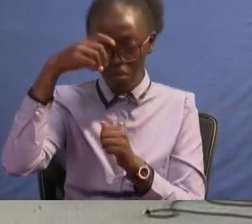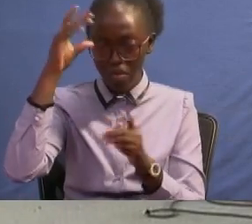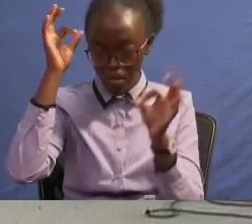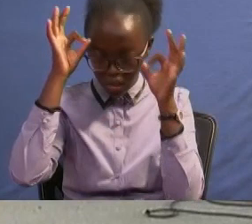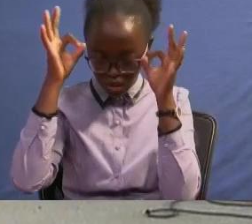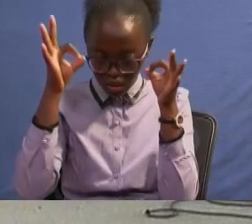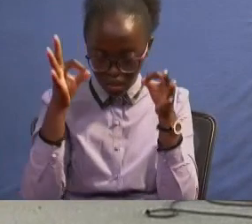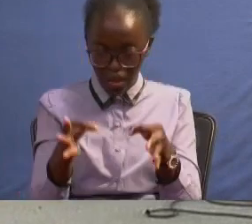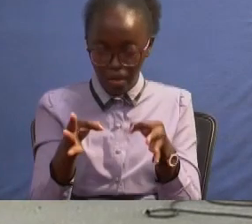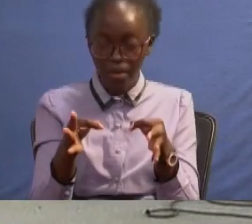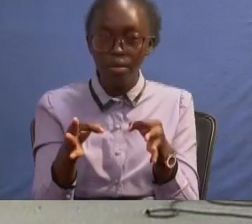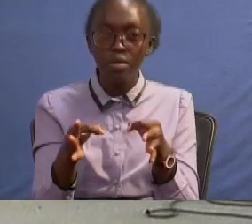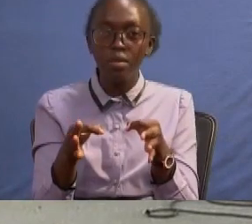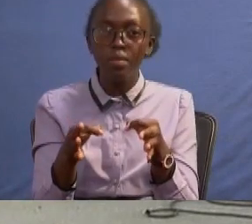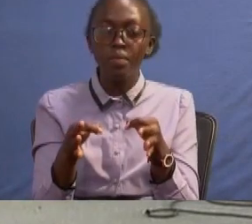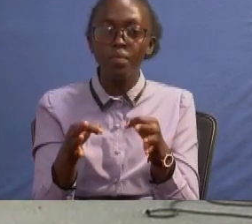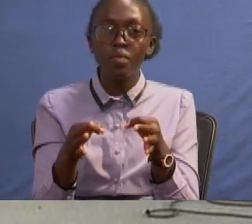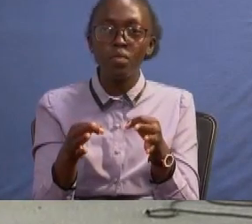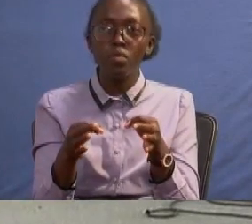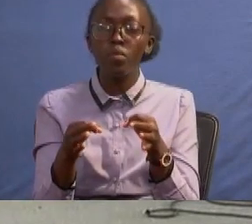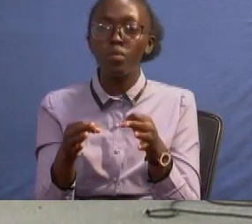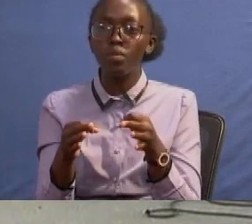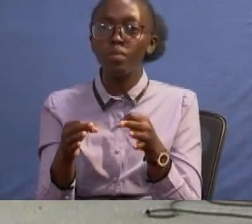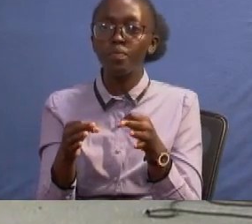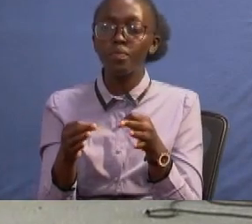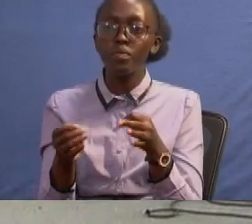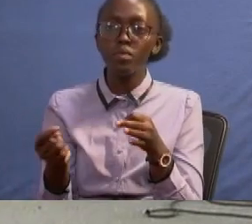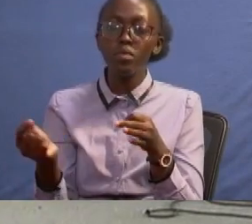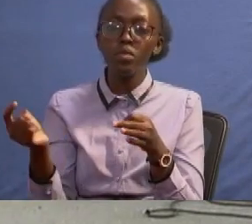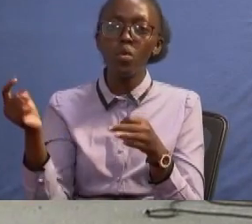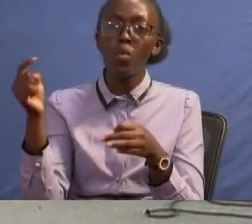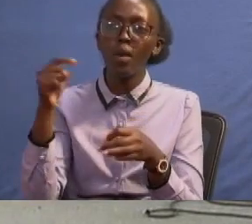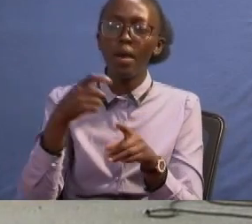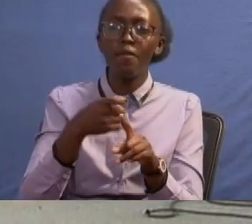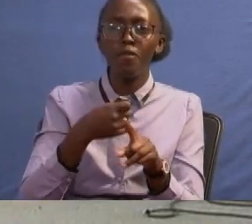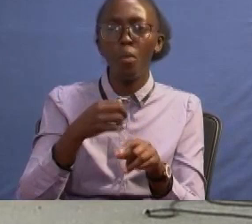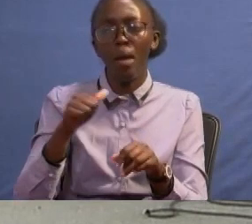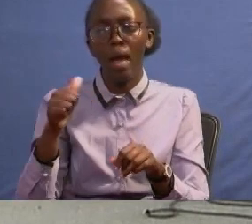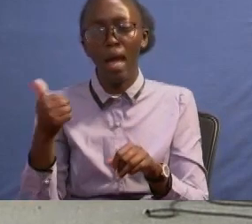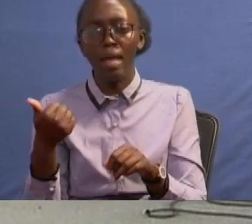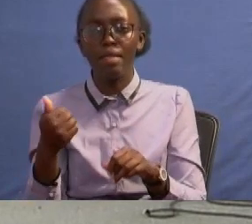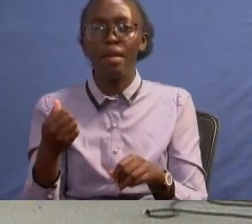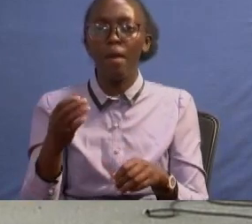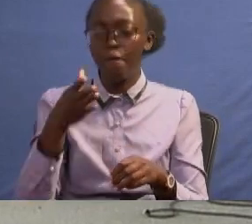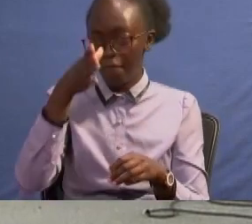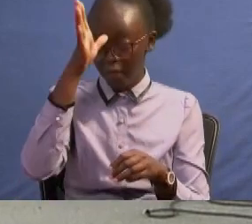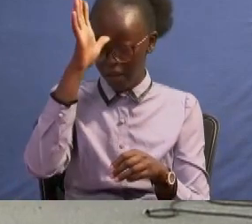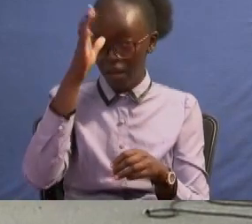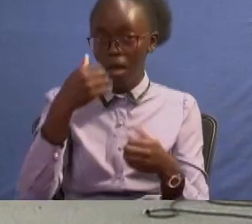decided that we would come from another biological father who had two